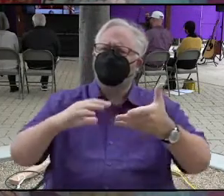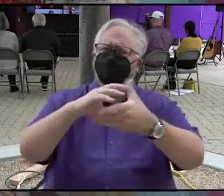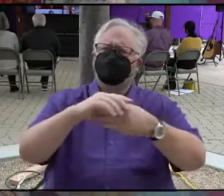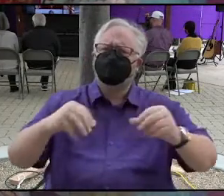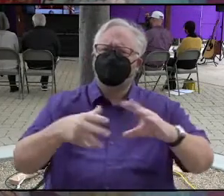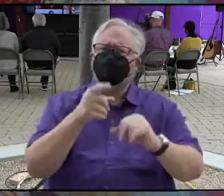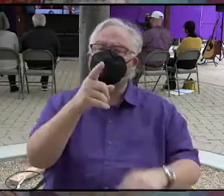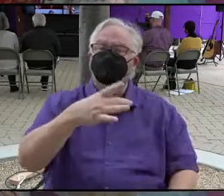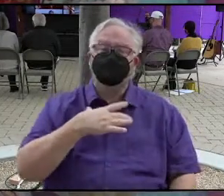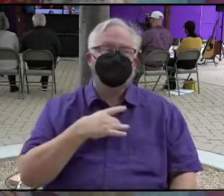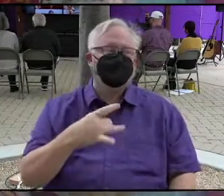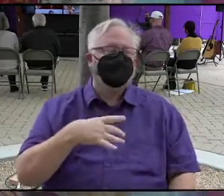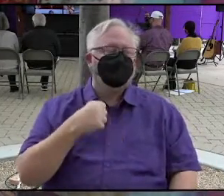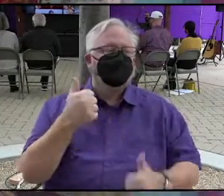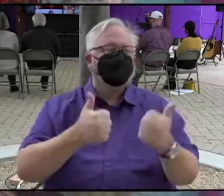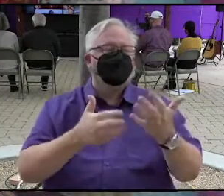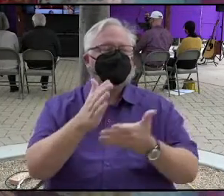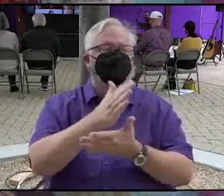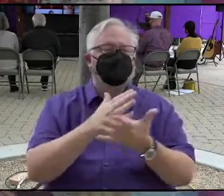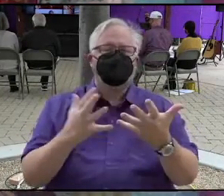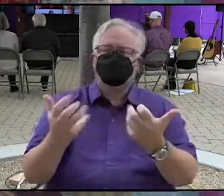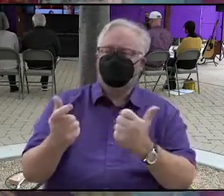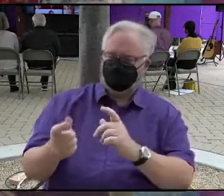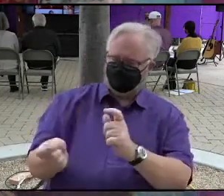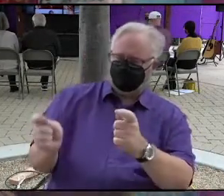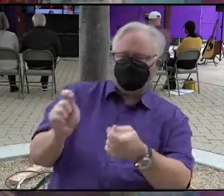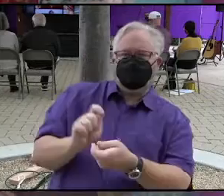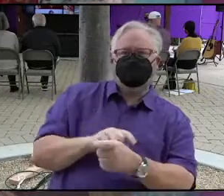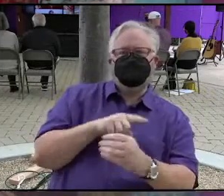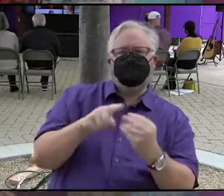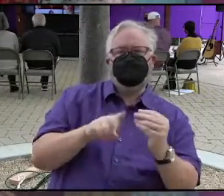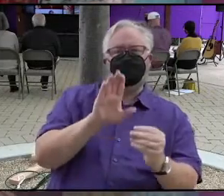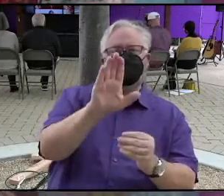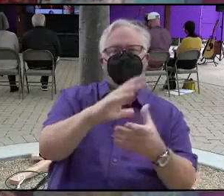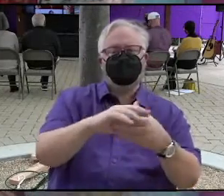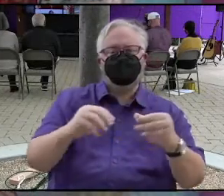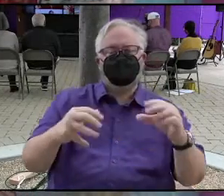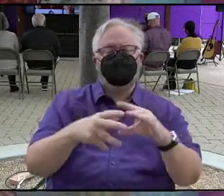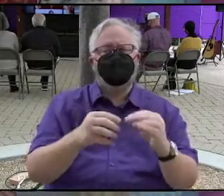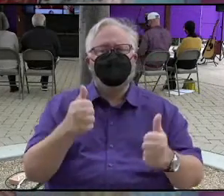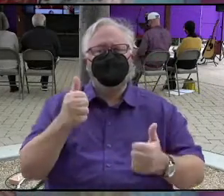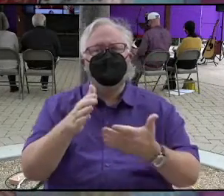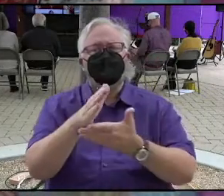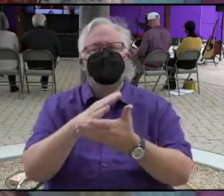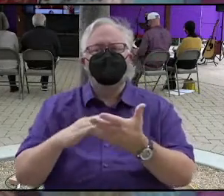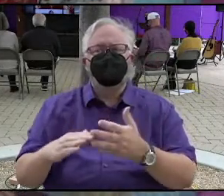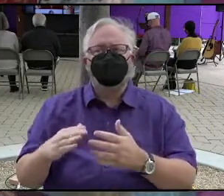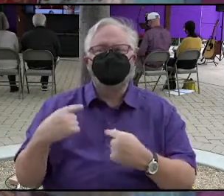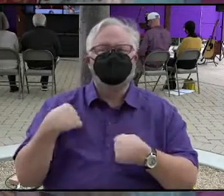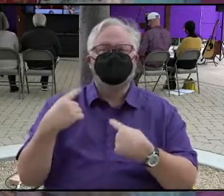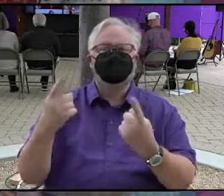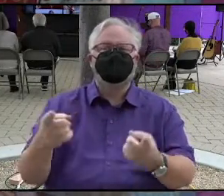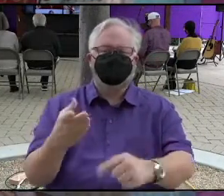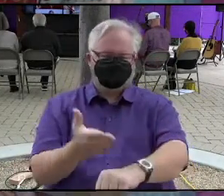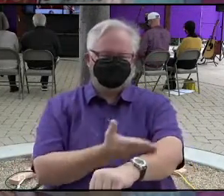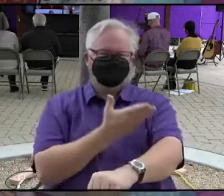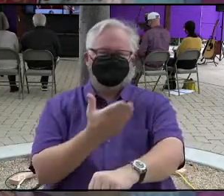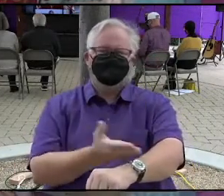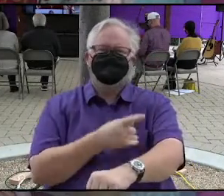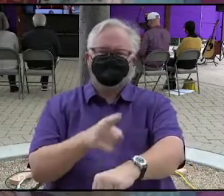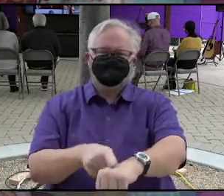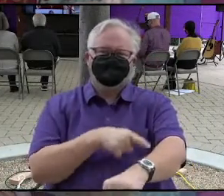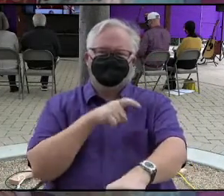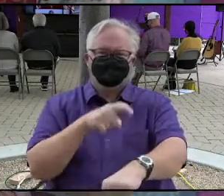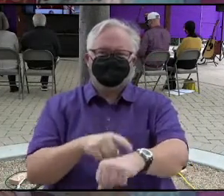like? What parts would you want to change? And what parts have been in need of revision for far